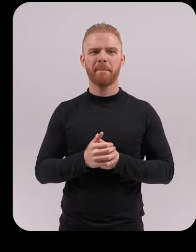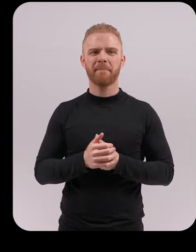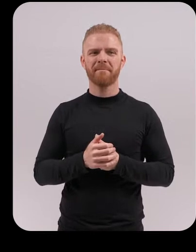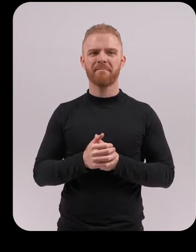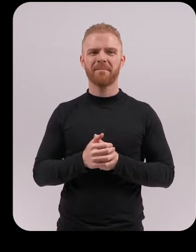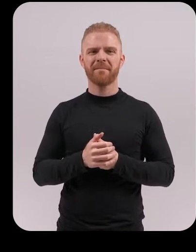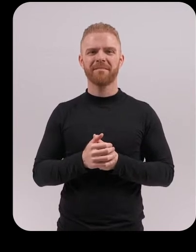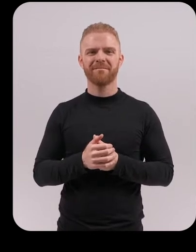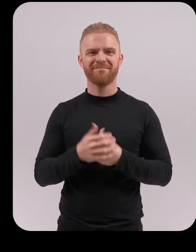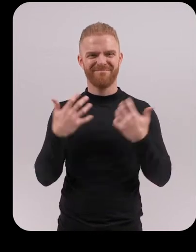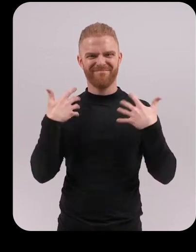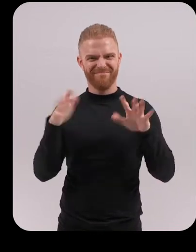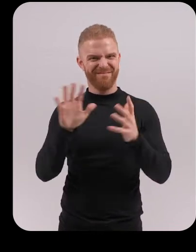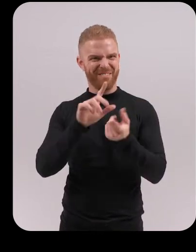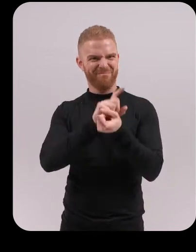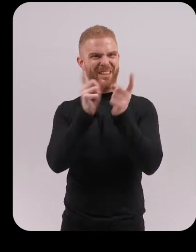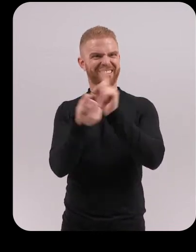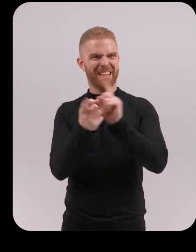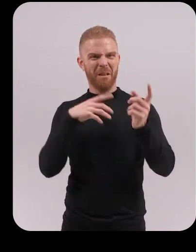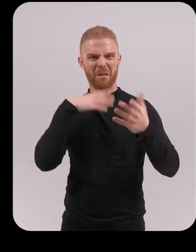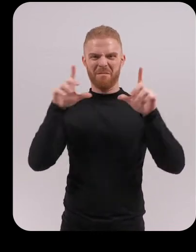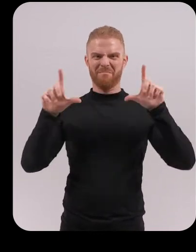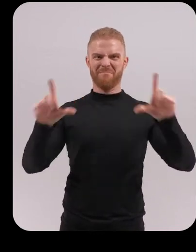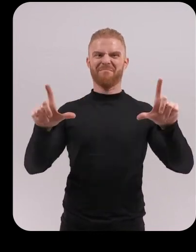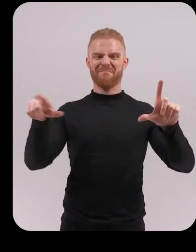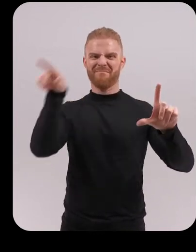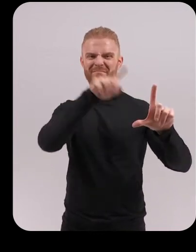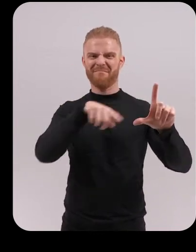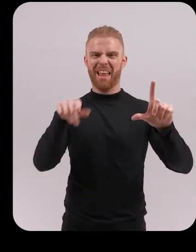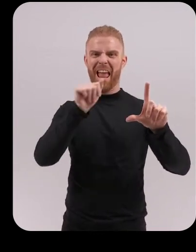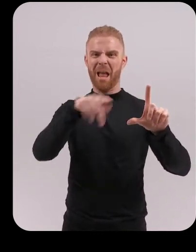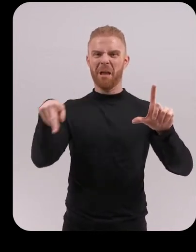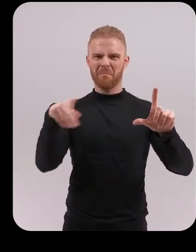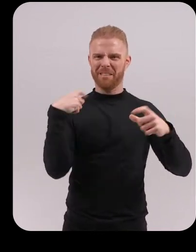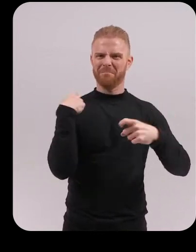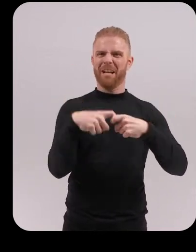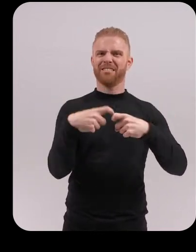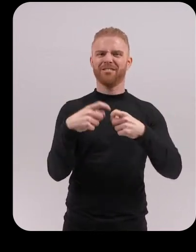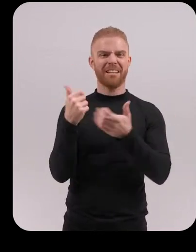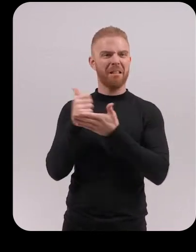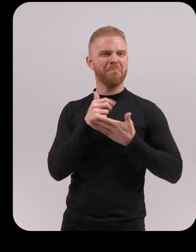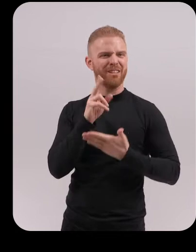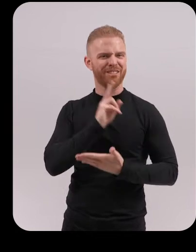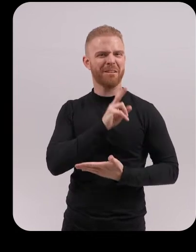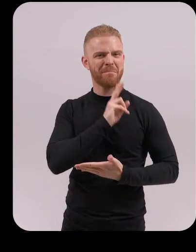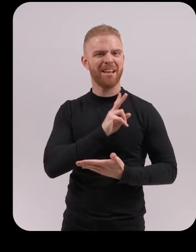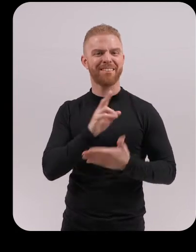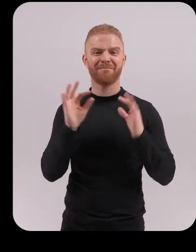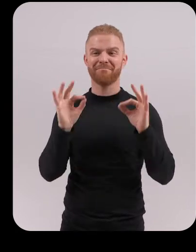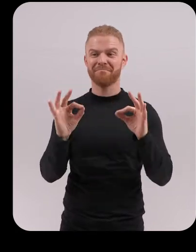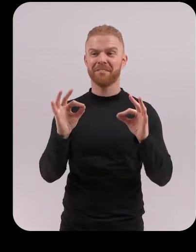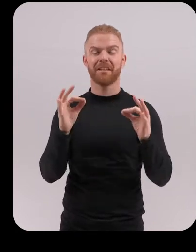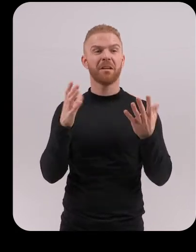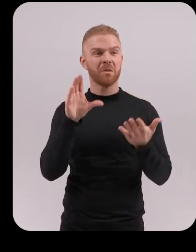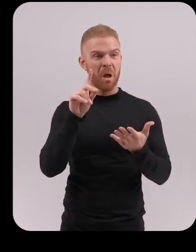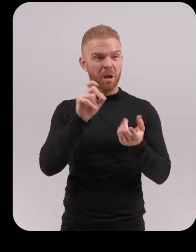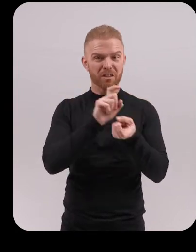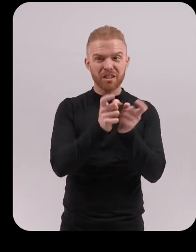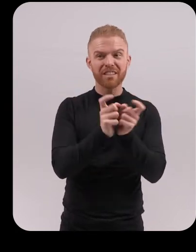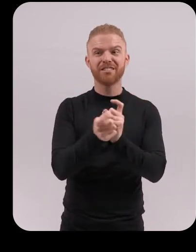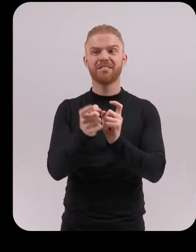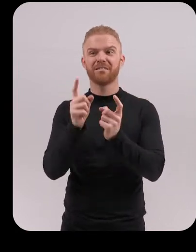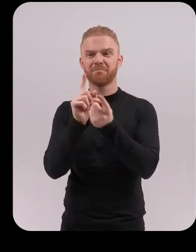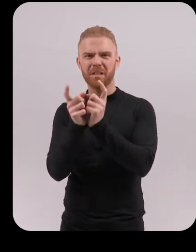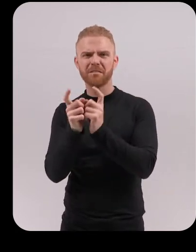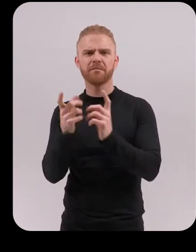So I've translated my app screen from Spanish with the help of Gemini. Alrighty, so far we looked at some code changes, did some translations, but